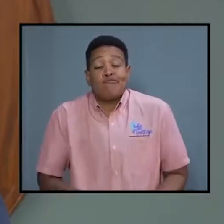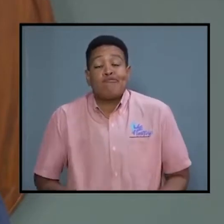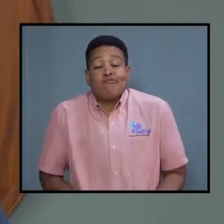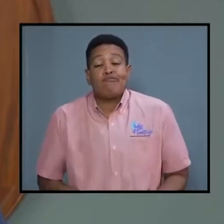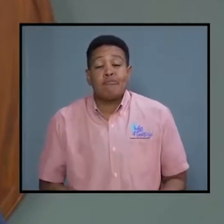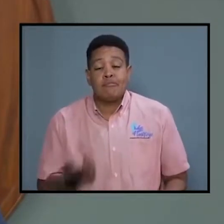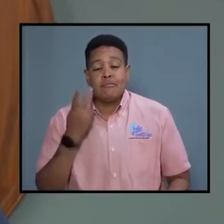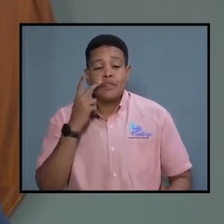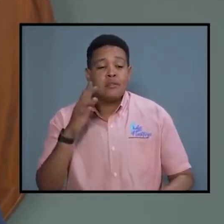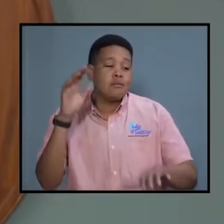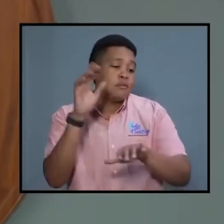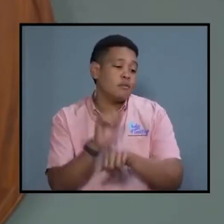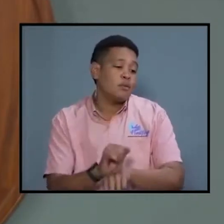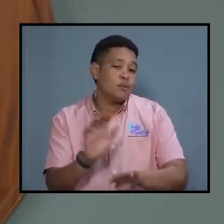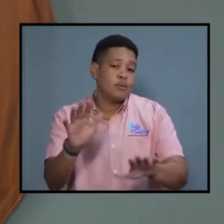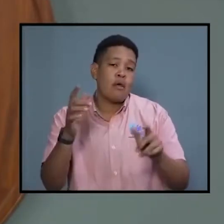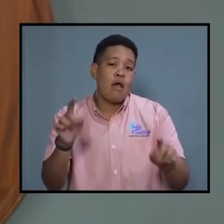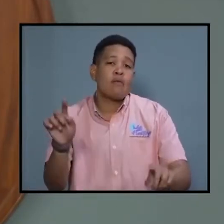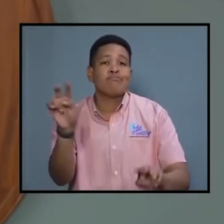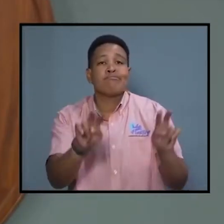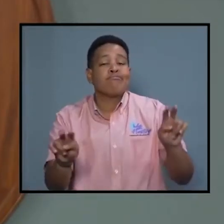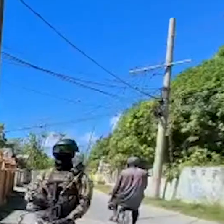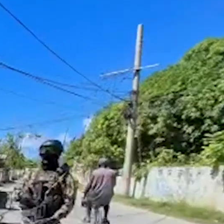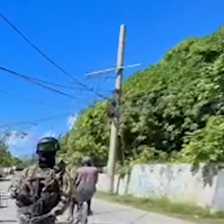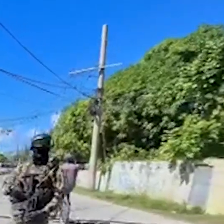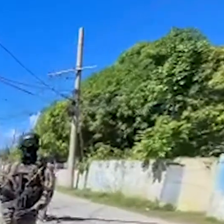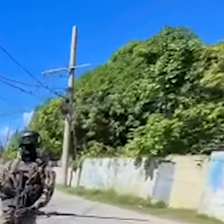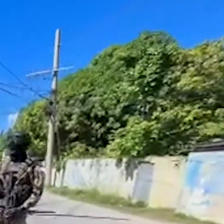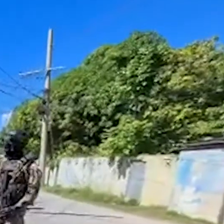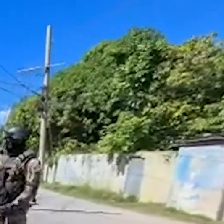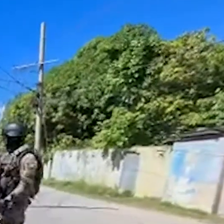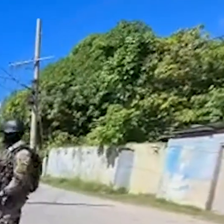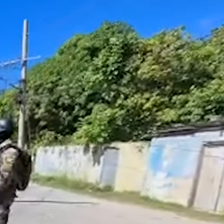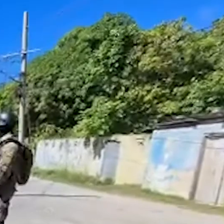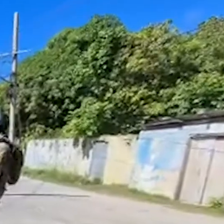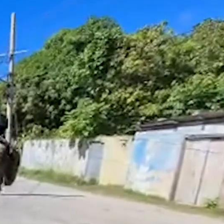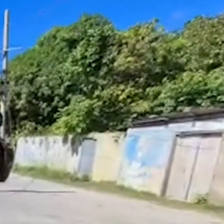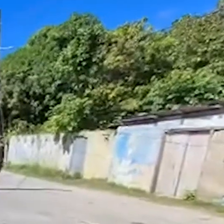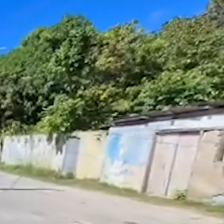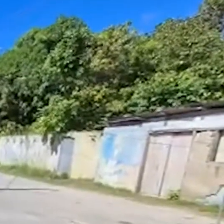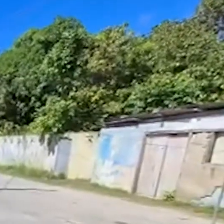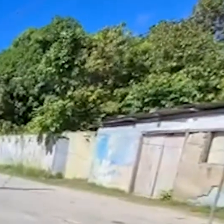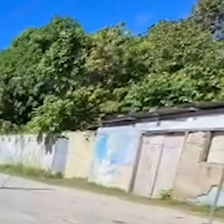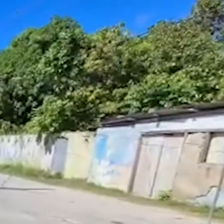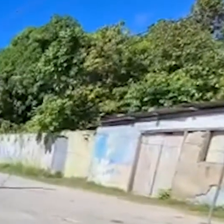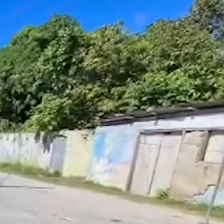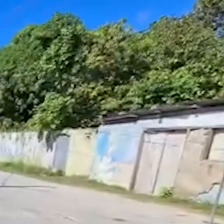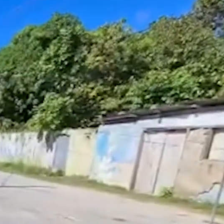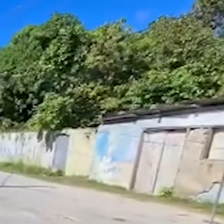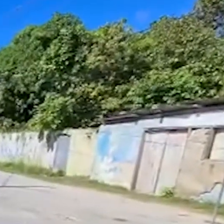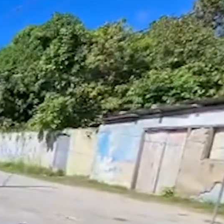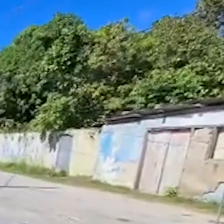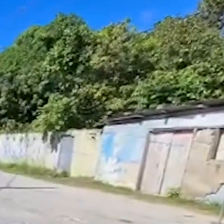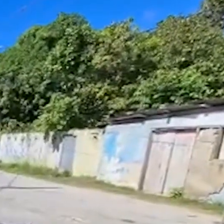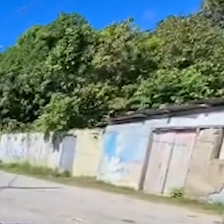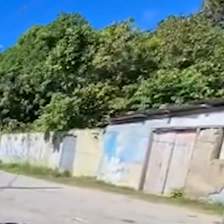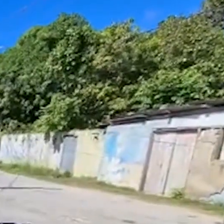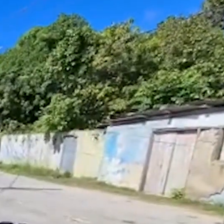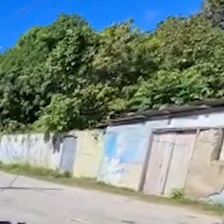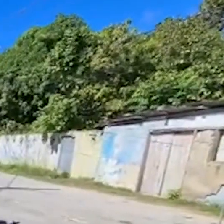this level of crime and violence. There are some people who just no longer care.